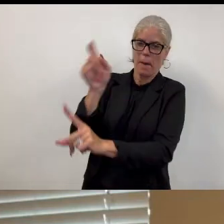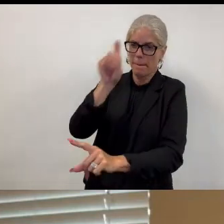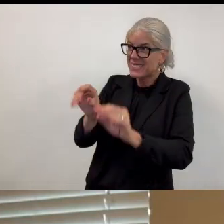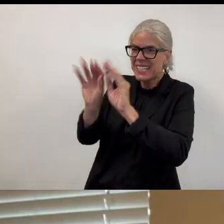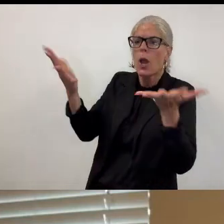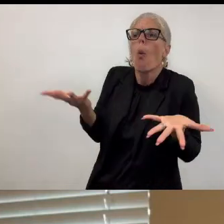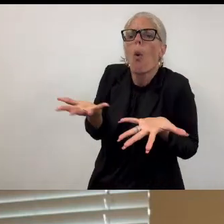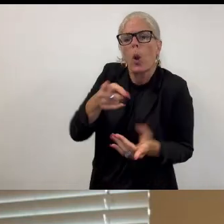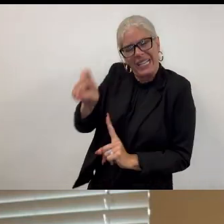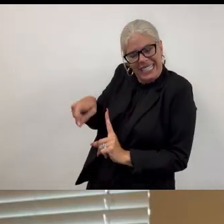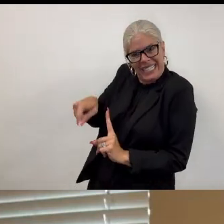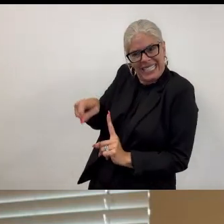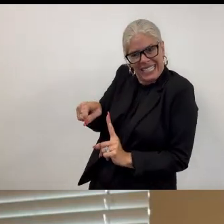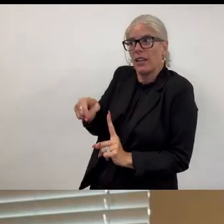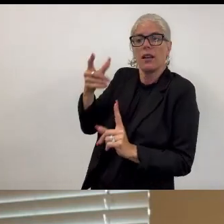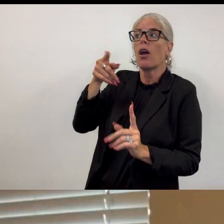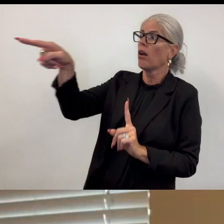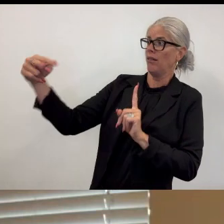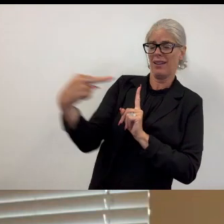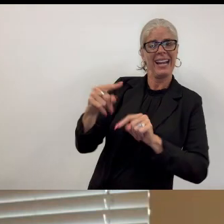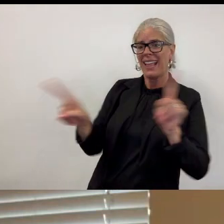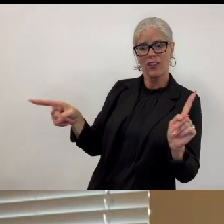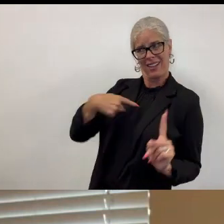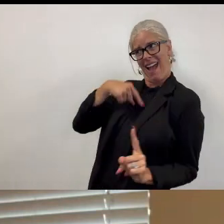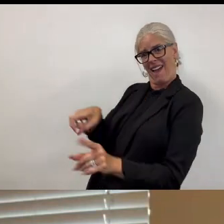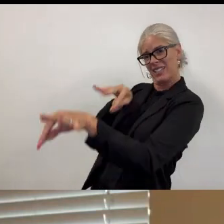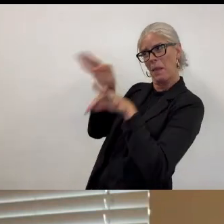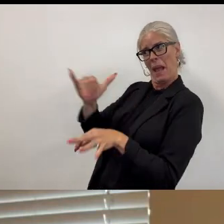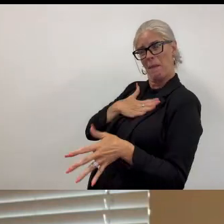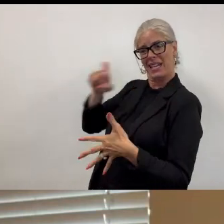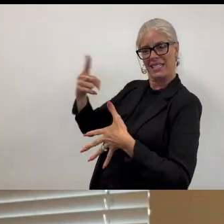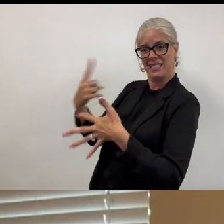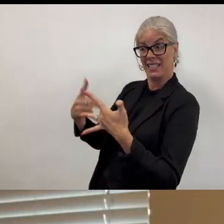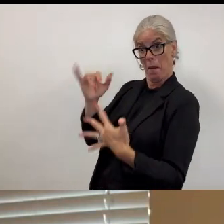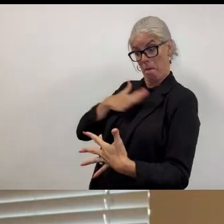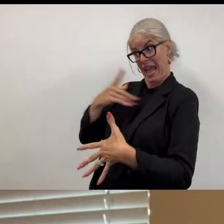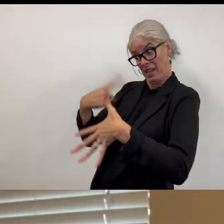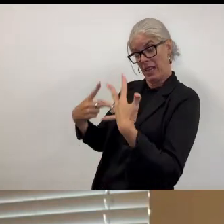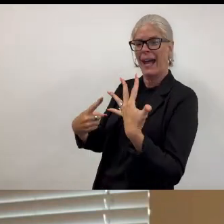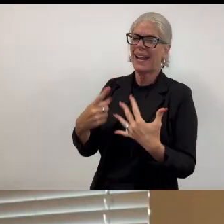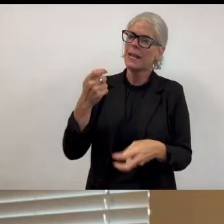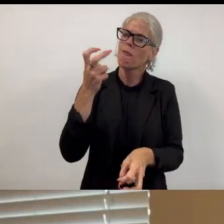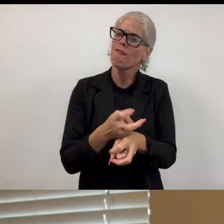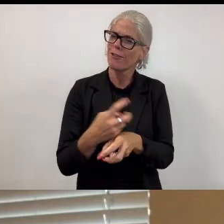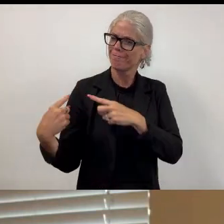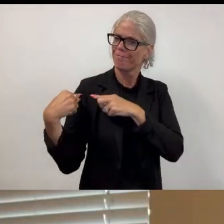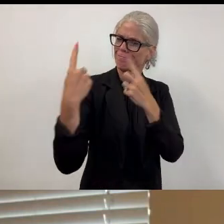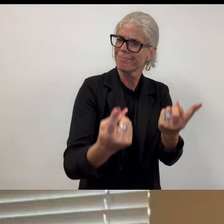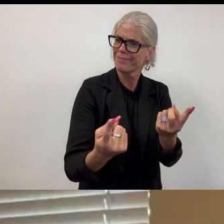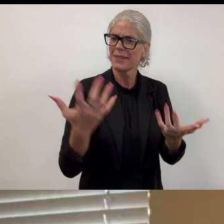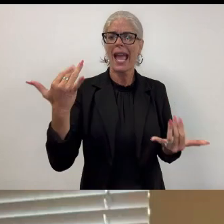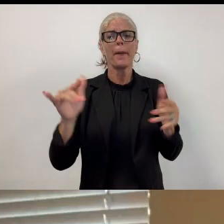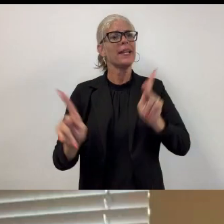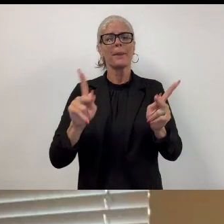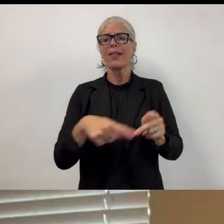those questions and really define what you as the individual need in terms of accessibility. That's gotten harder and harder